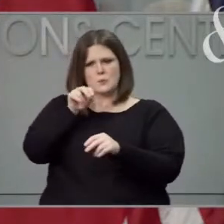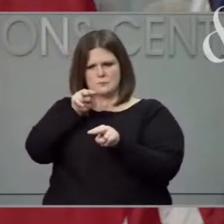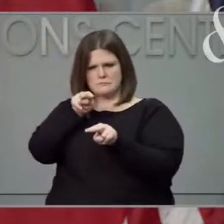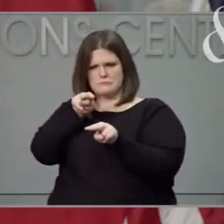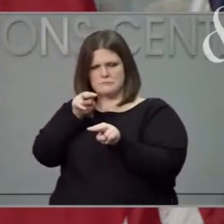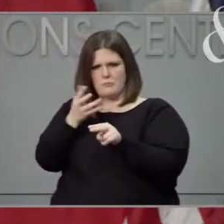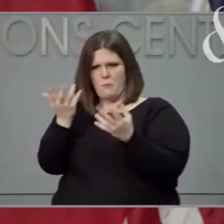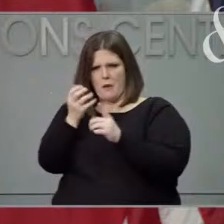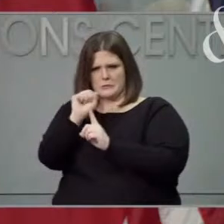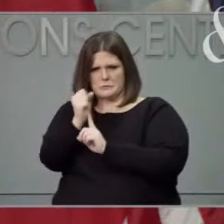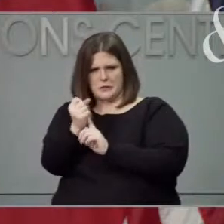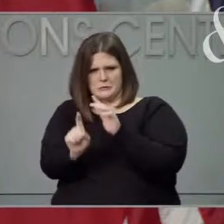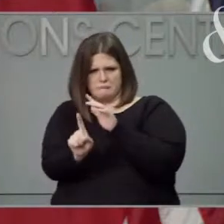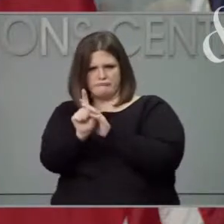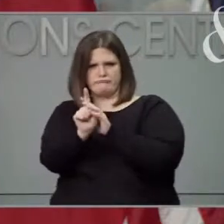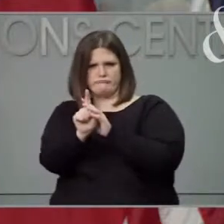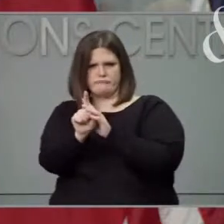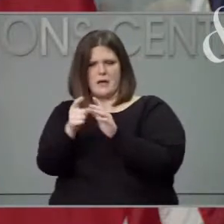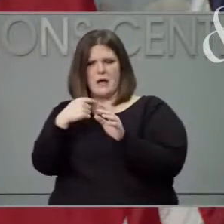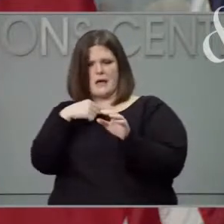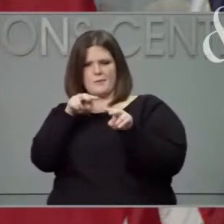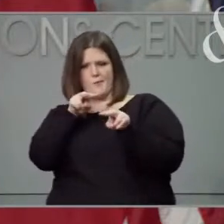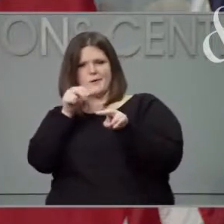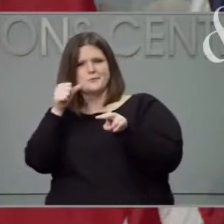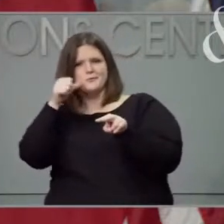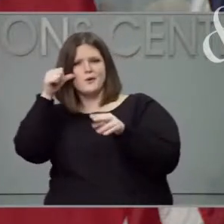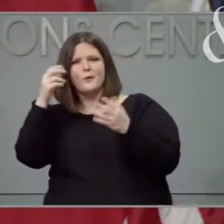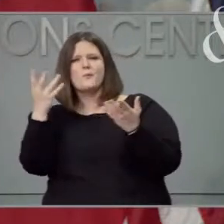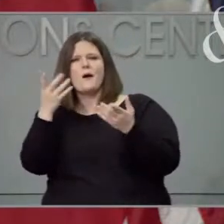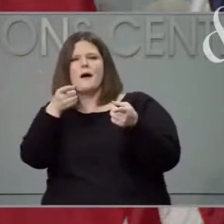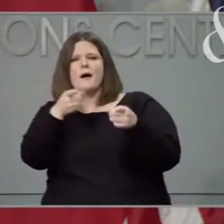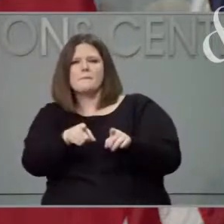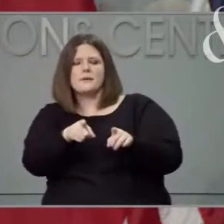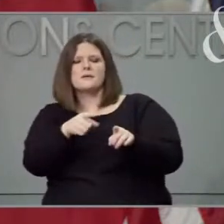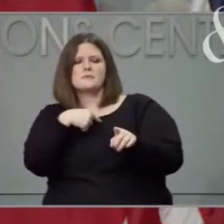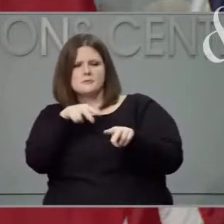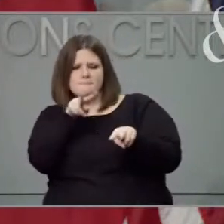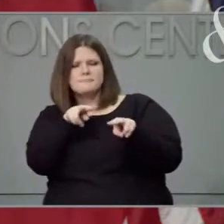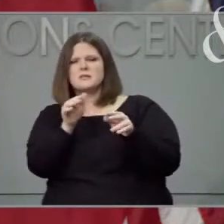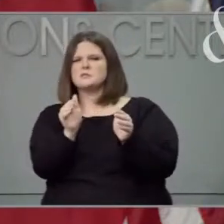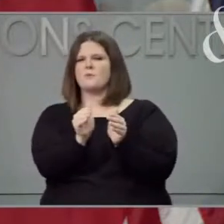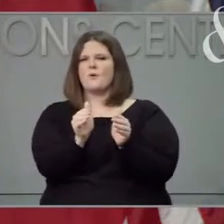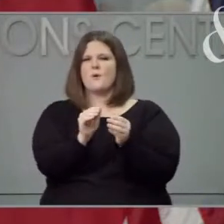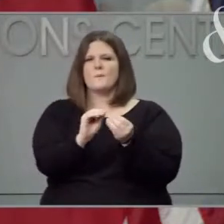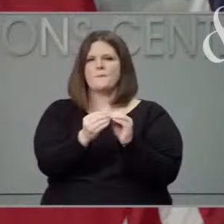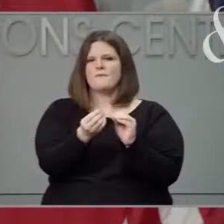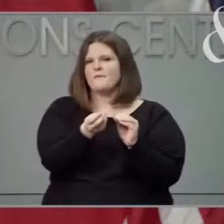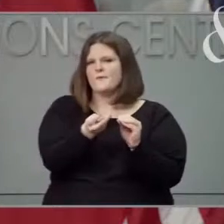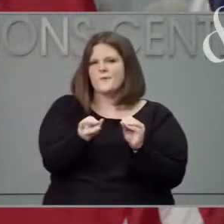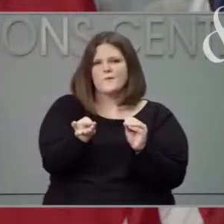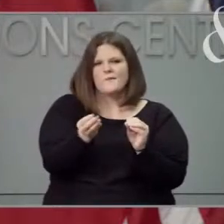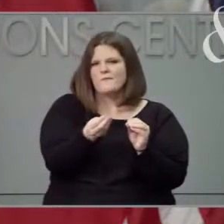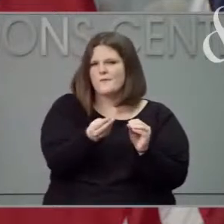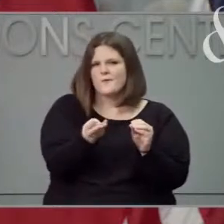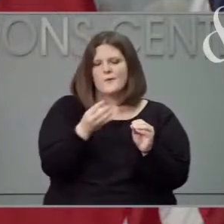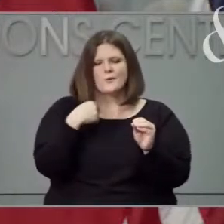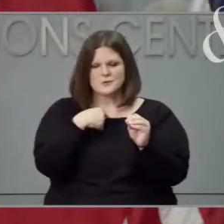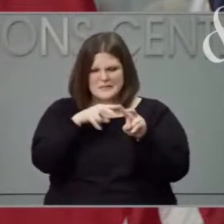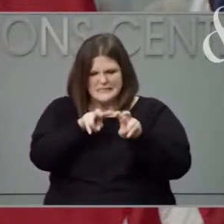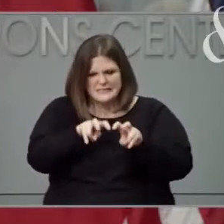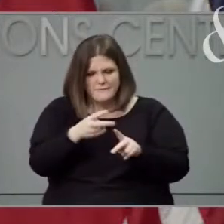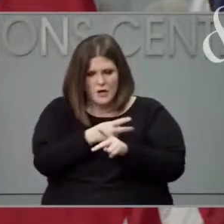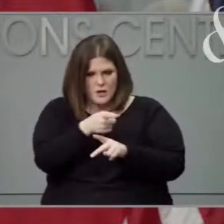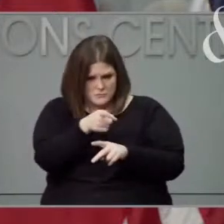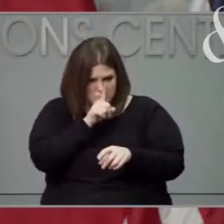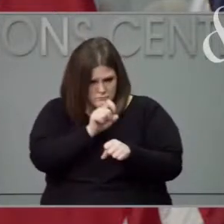other state board team members yesterday. So it is a very small number of individuals that we are researching to determine if